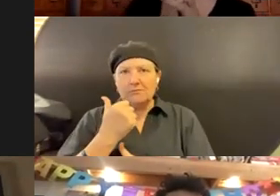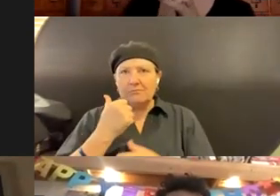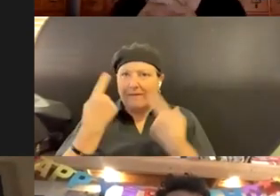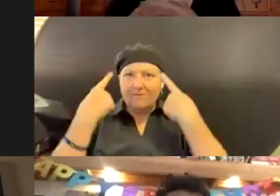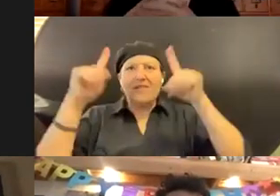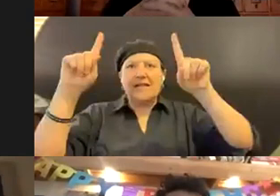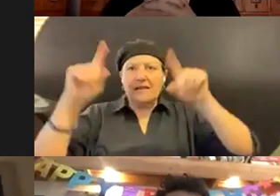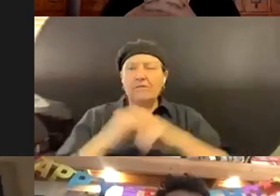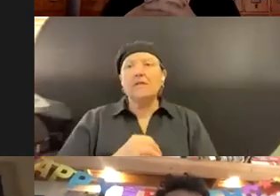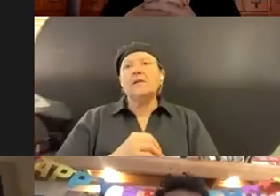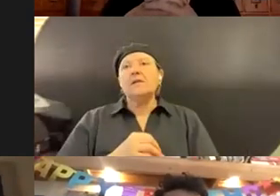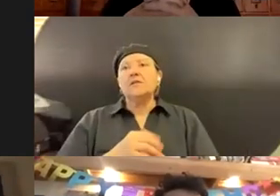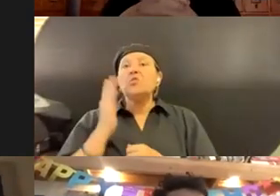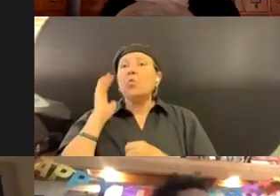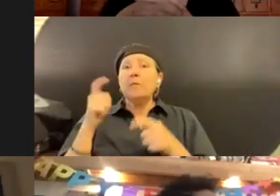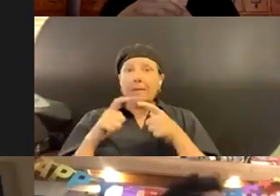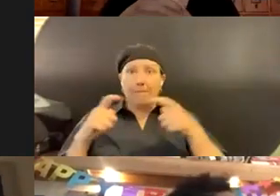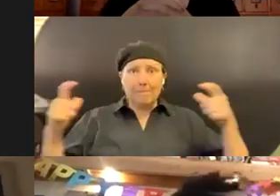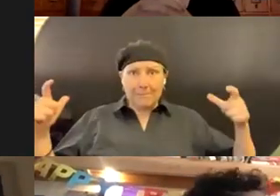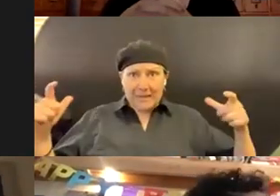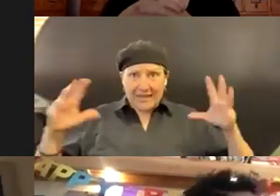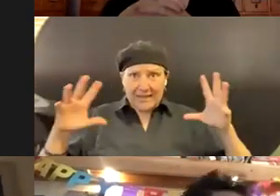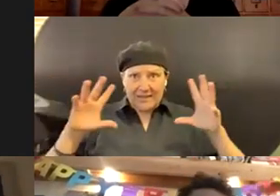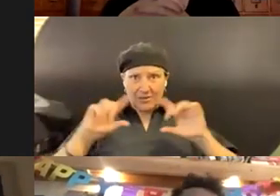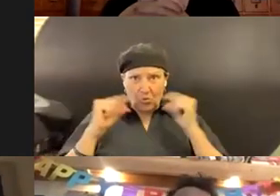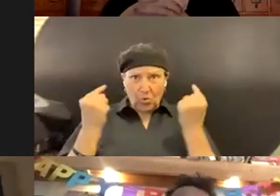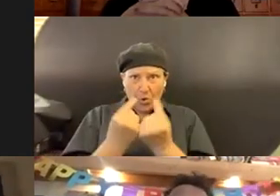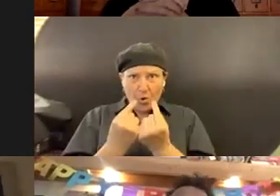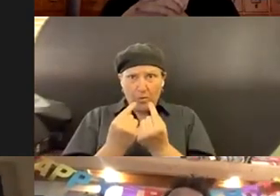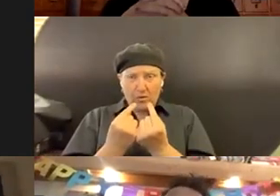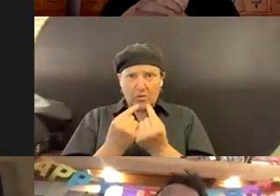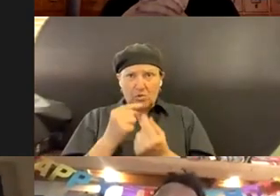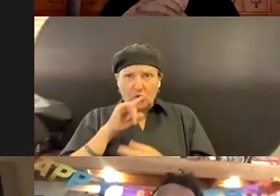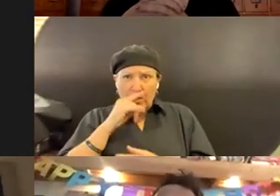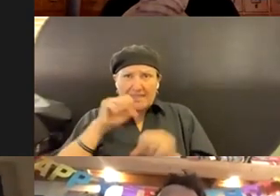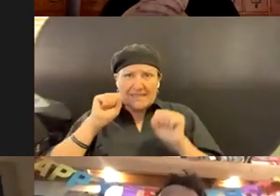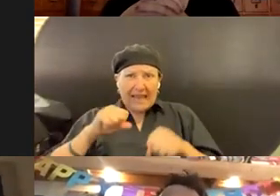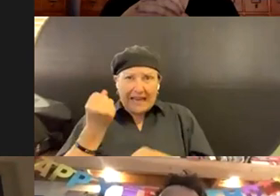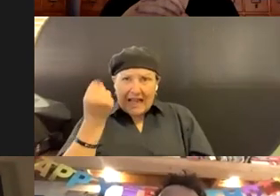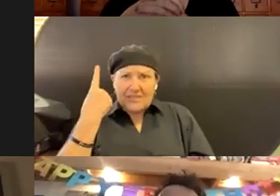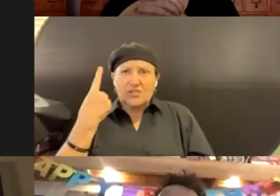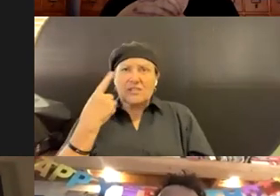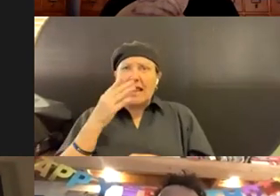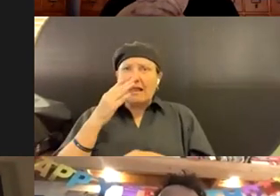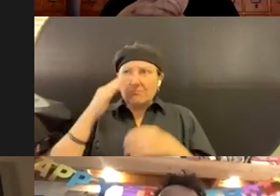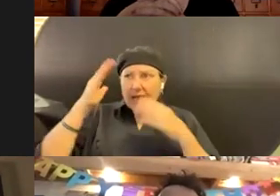sort of like large session where kids can kind of get some general sense of like the work that's going to be done. And then the teacher scheduling